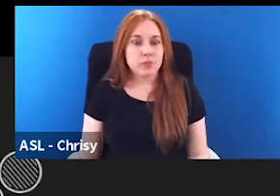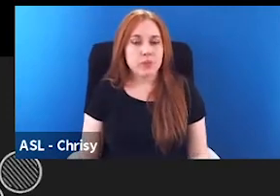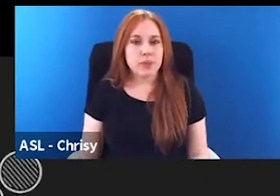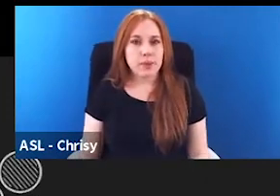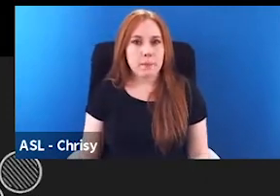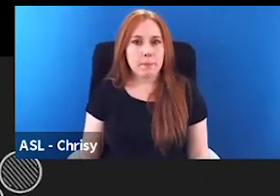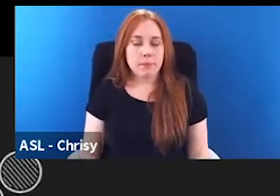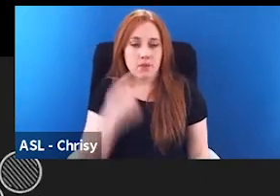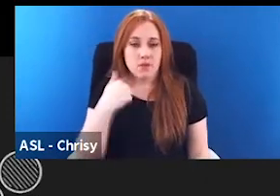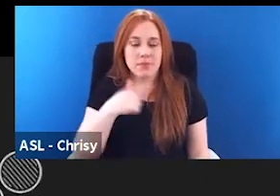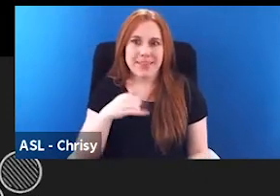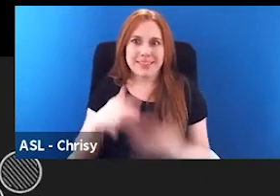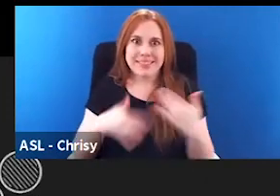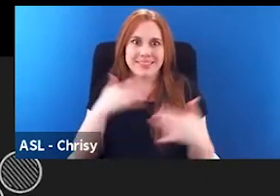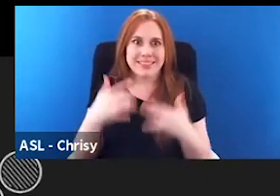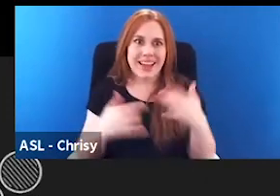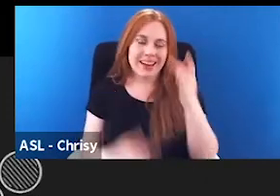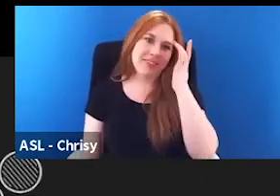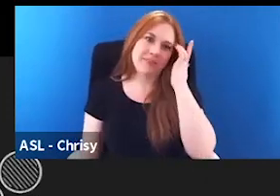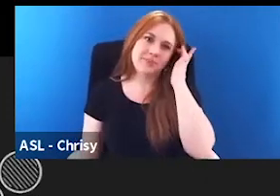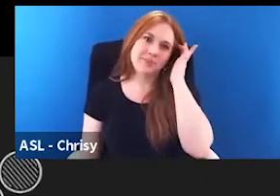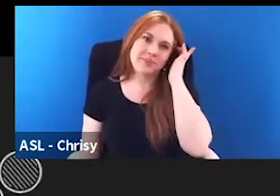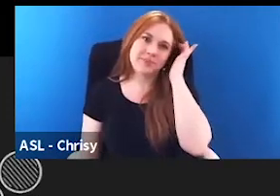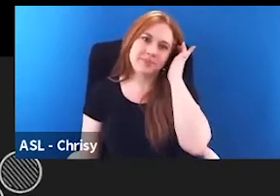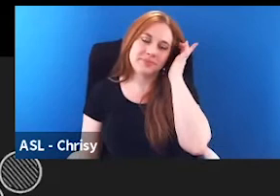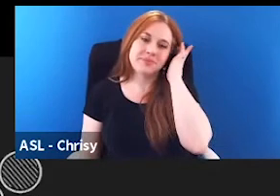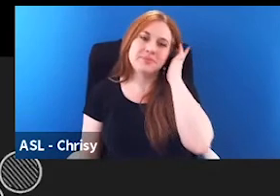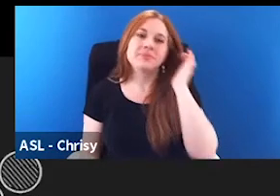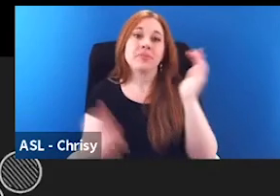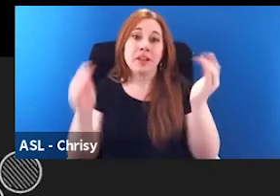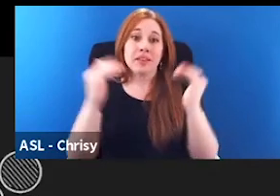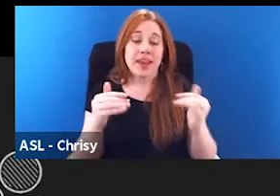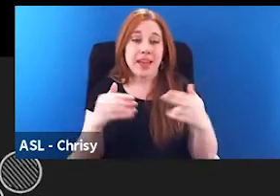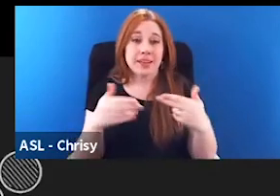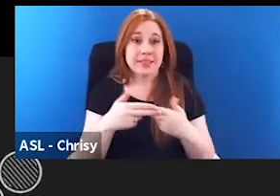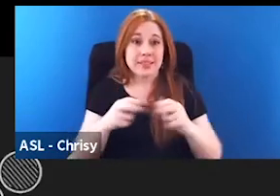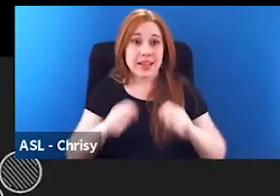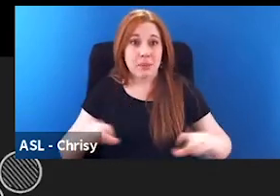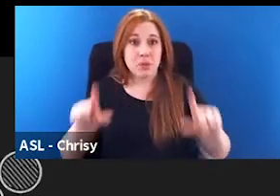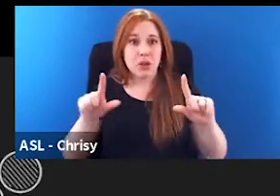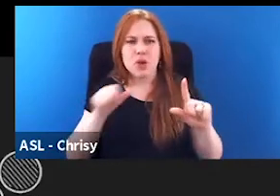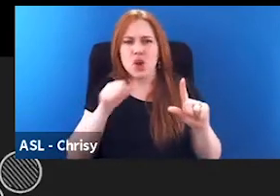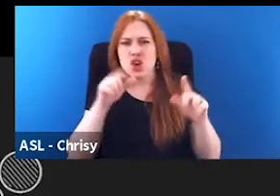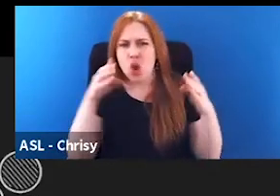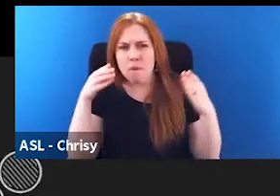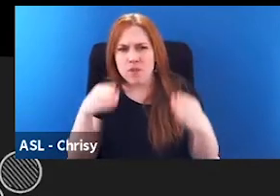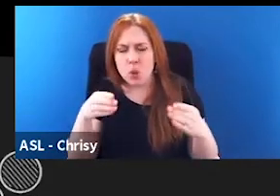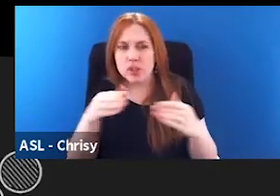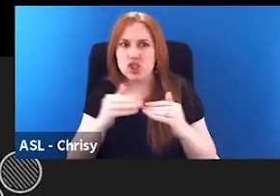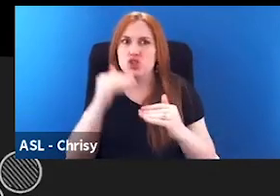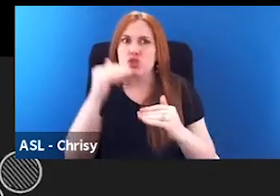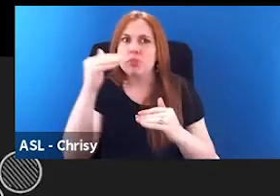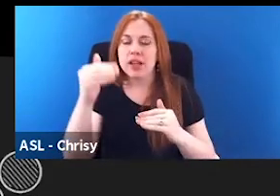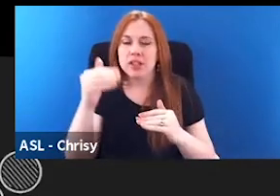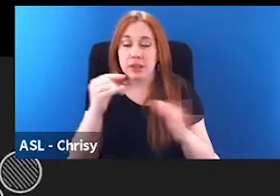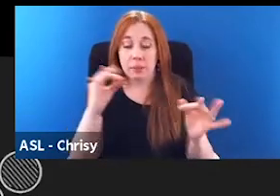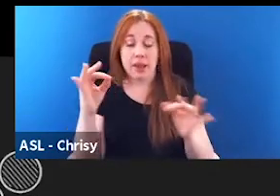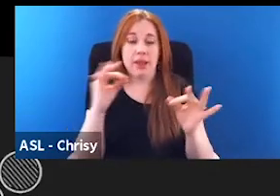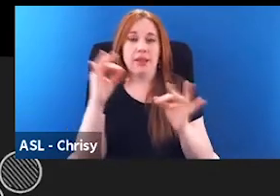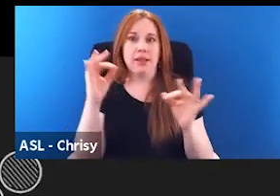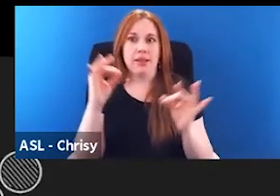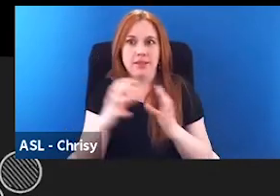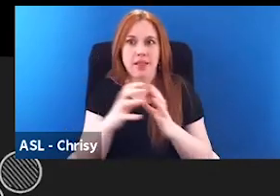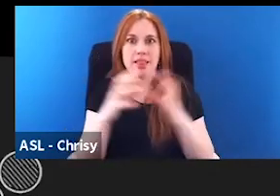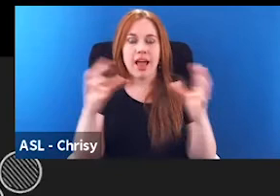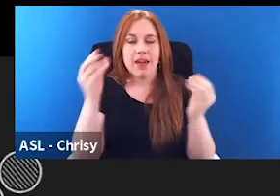me, that's super exciting. The next slide I'm going to pull up, don't focus too hard on it because it's a bit of an eye chart. It's got a lot of